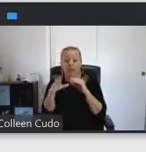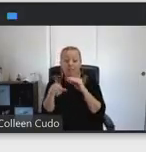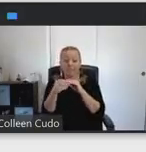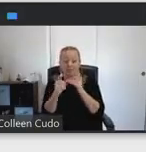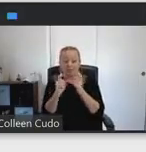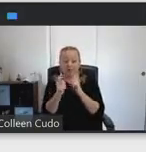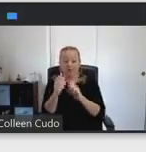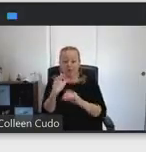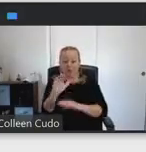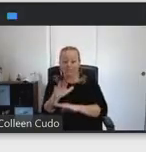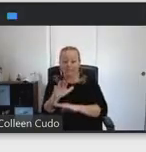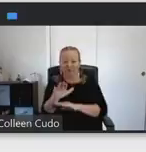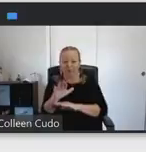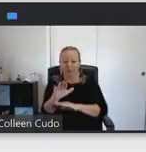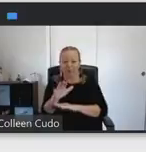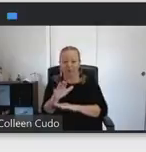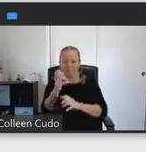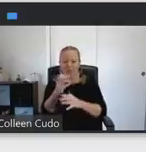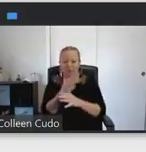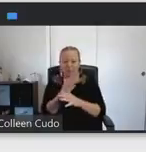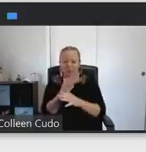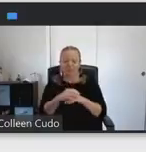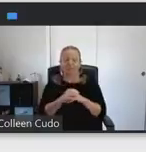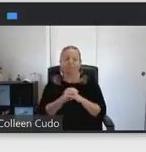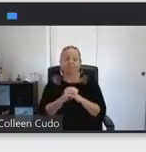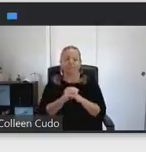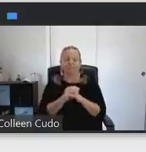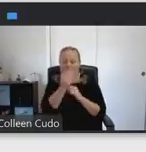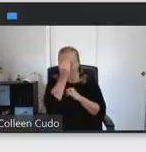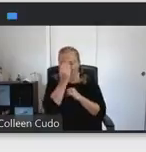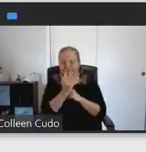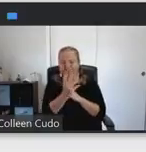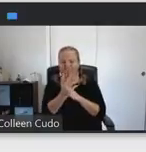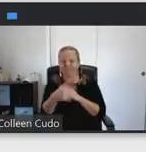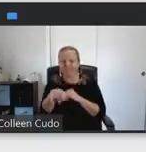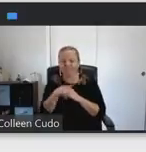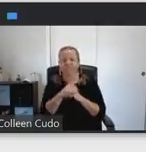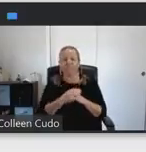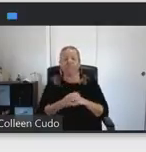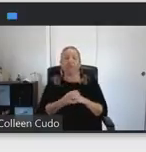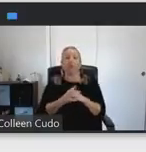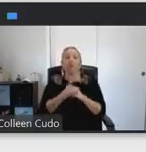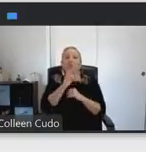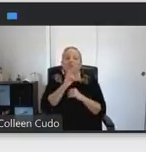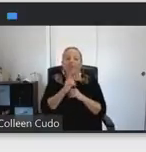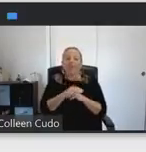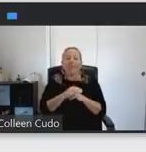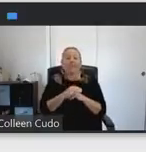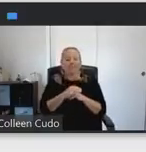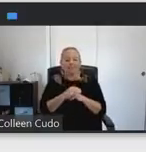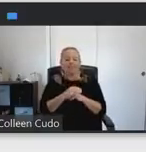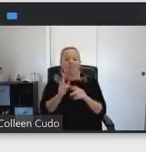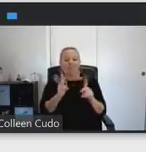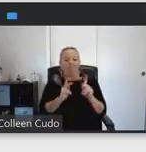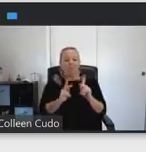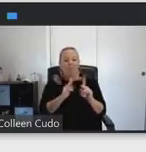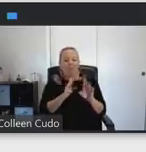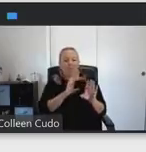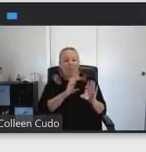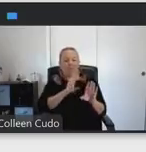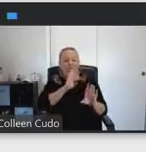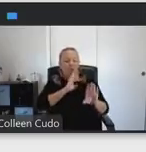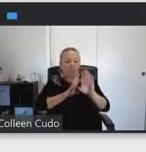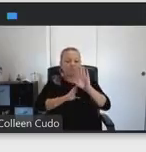afternoon that I wanted to share with you. So I very much appreciate the frustration that people have voiced about